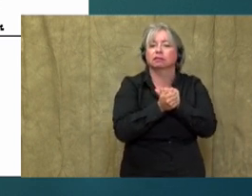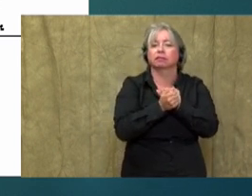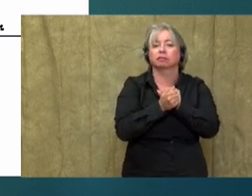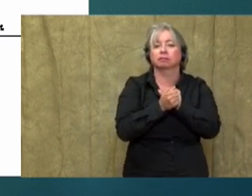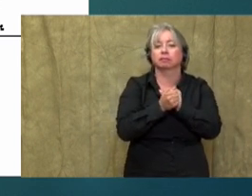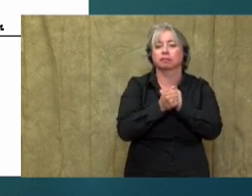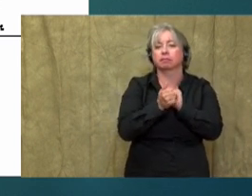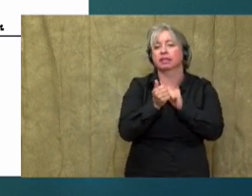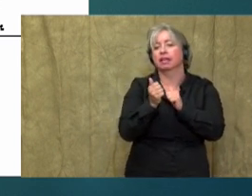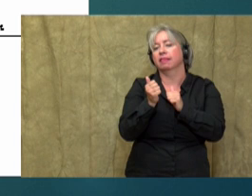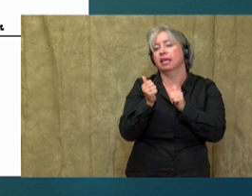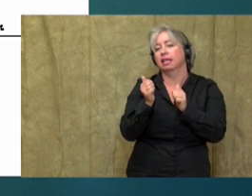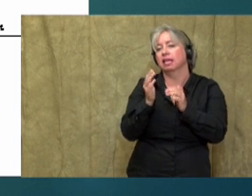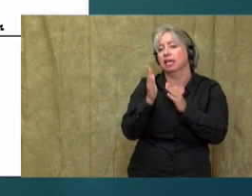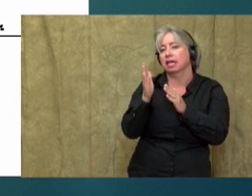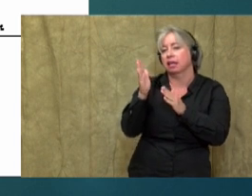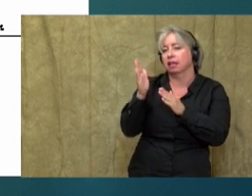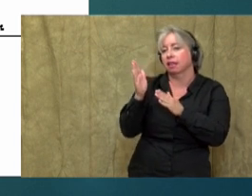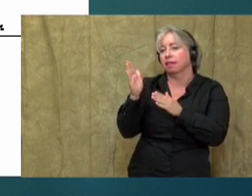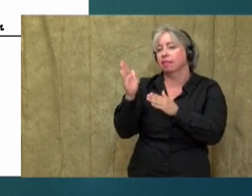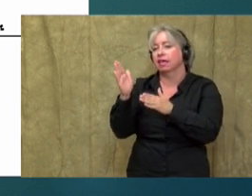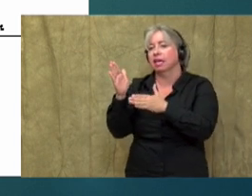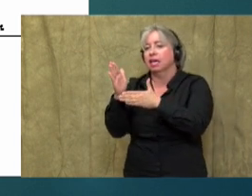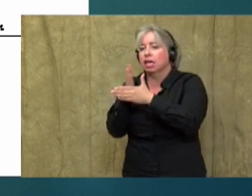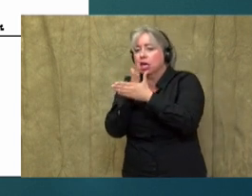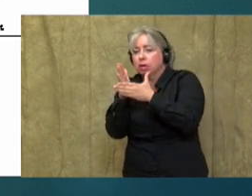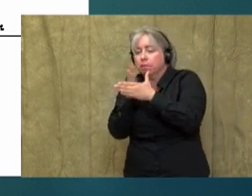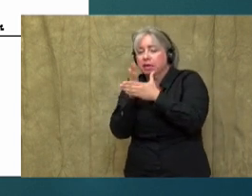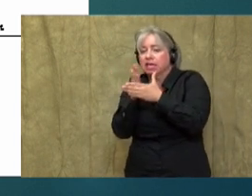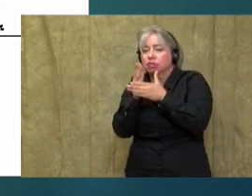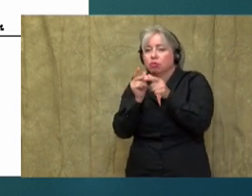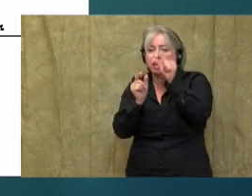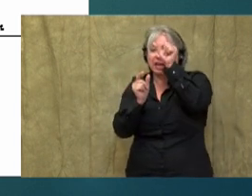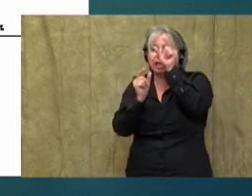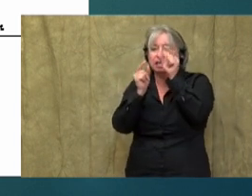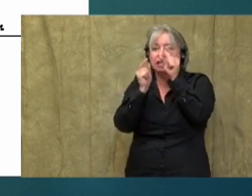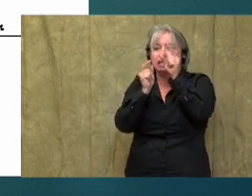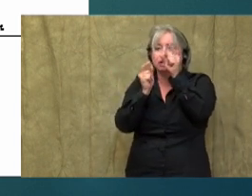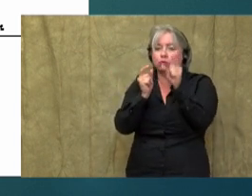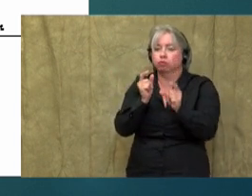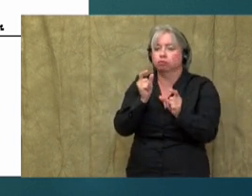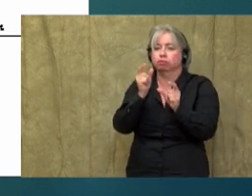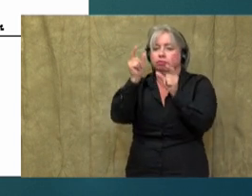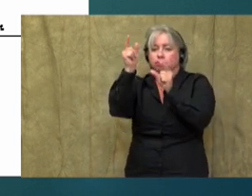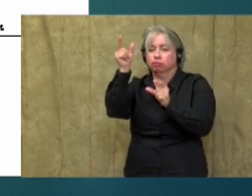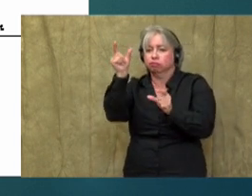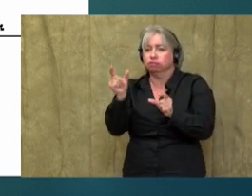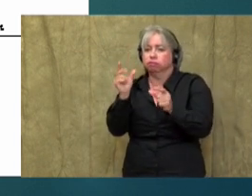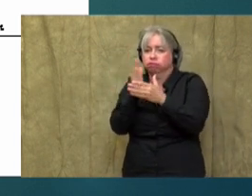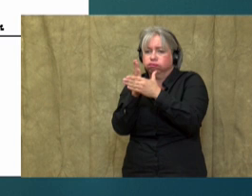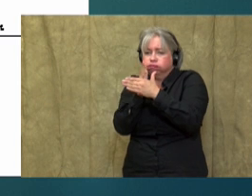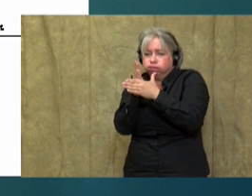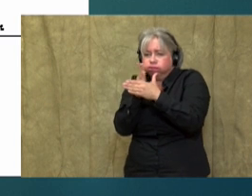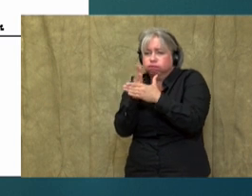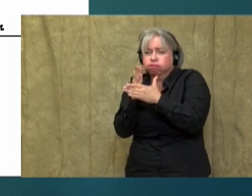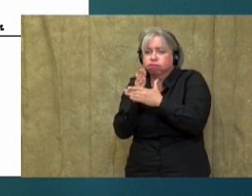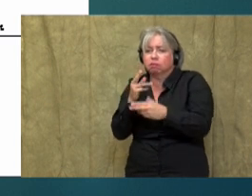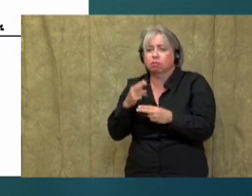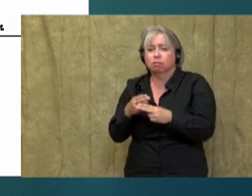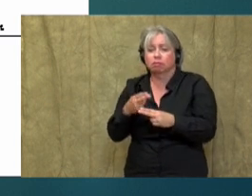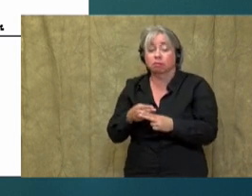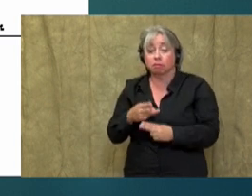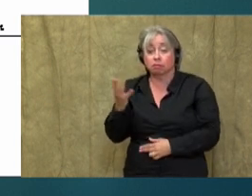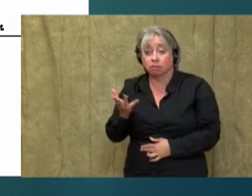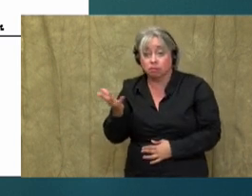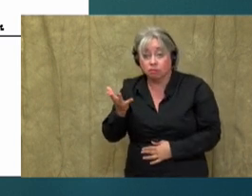in between right here. You can tell the little particles of matter are farther apart. That is called